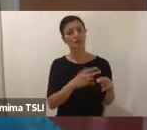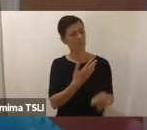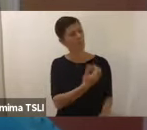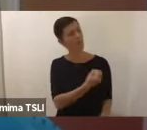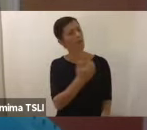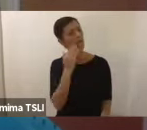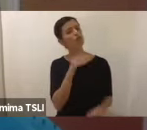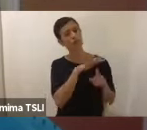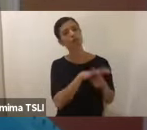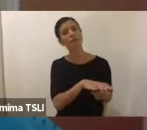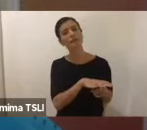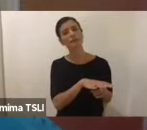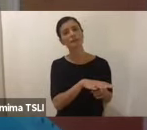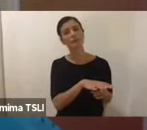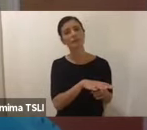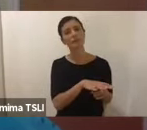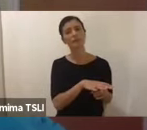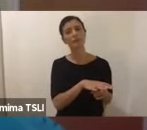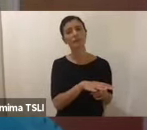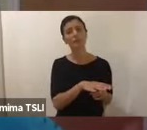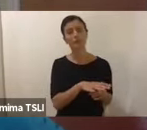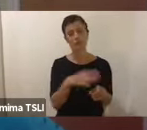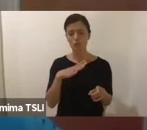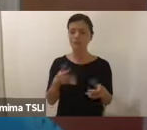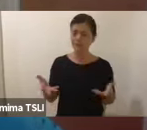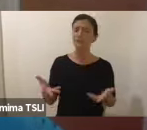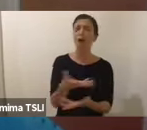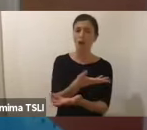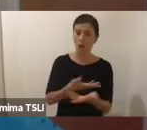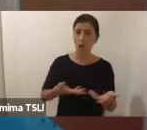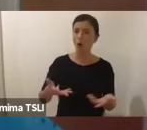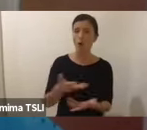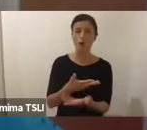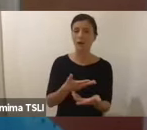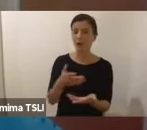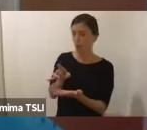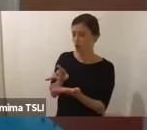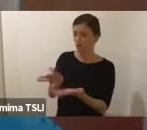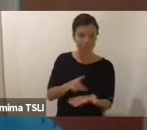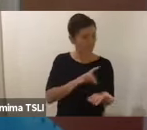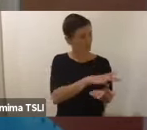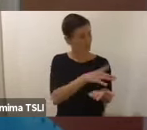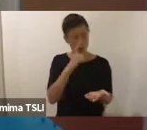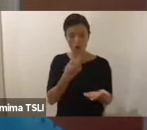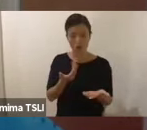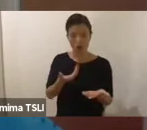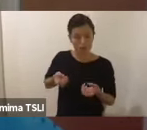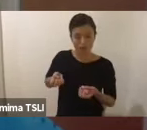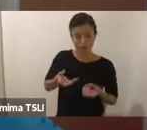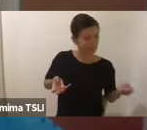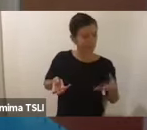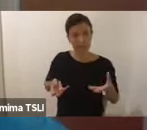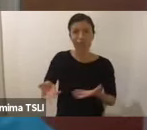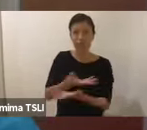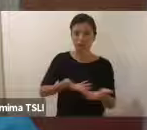come into dialogue and this is what we're doing all each and every one of us here on this panel coming into dialogue rat